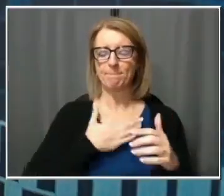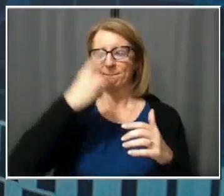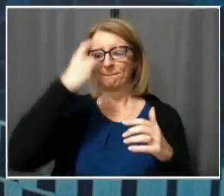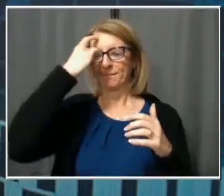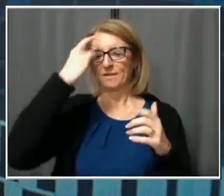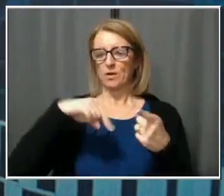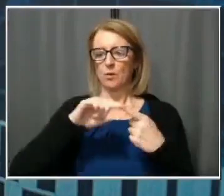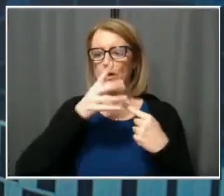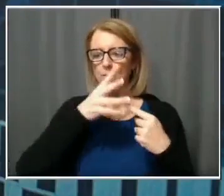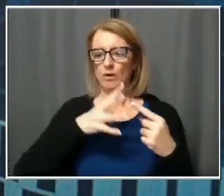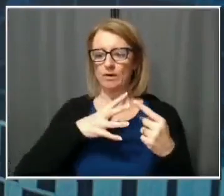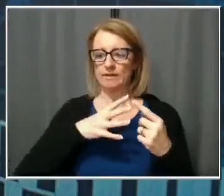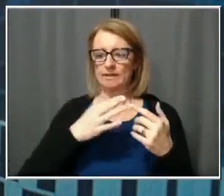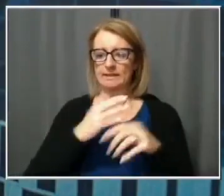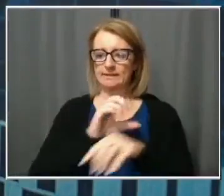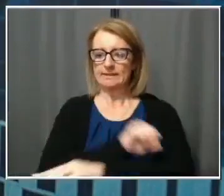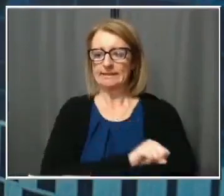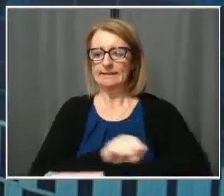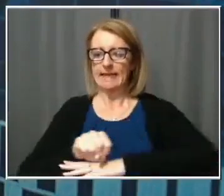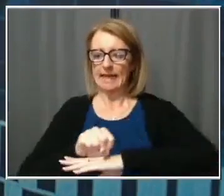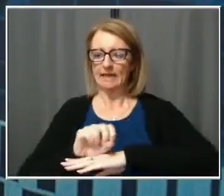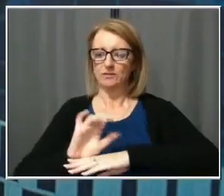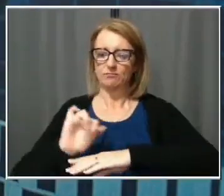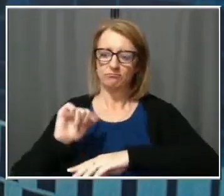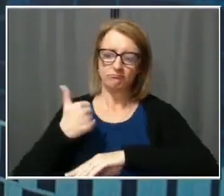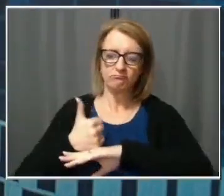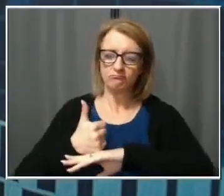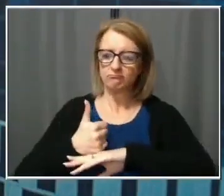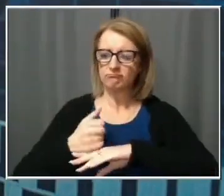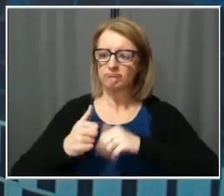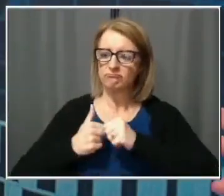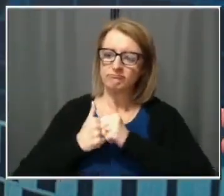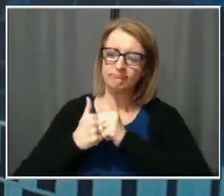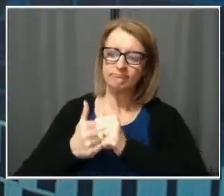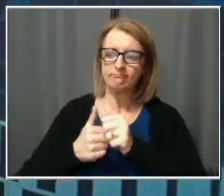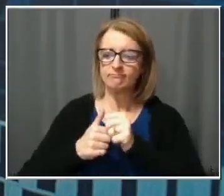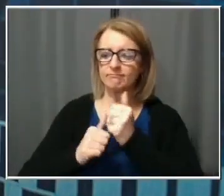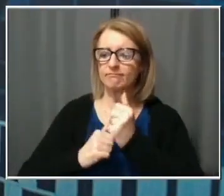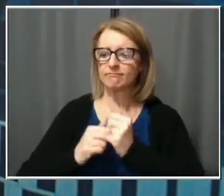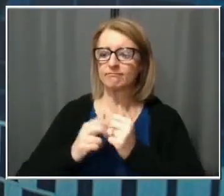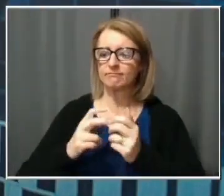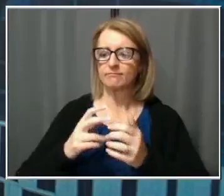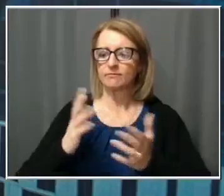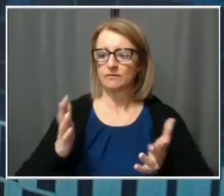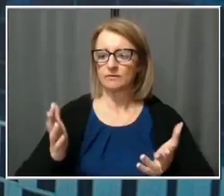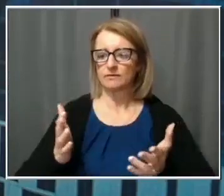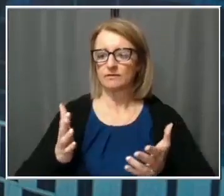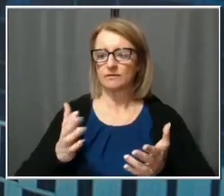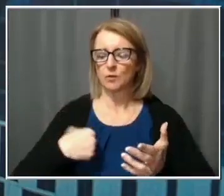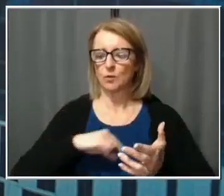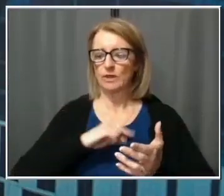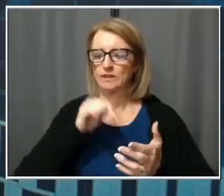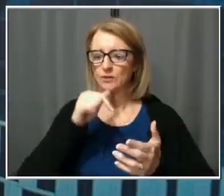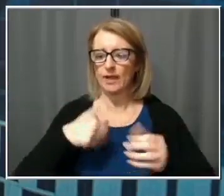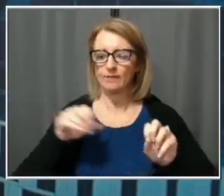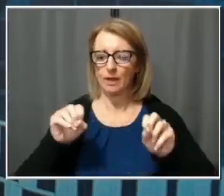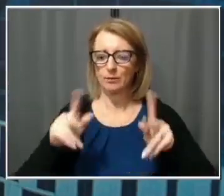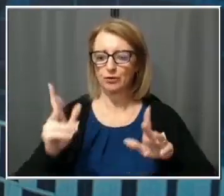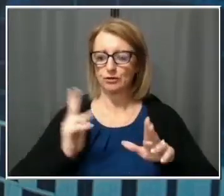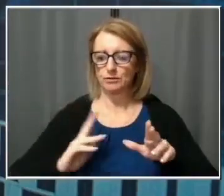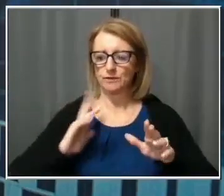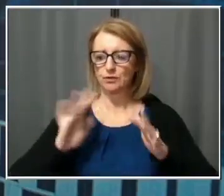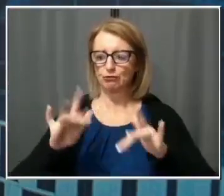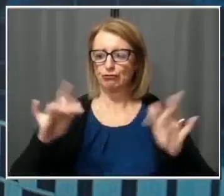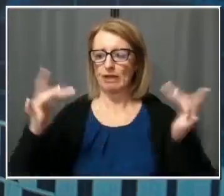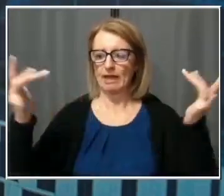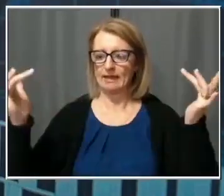are given a stage, they're able to rise up into it. And before, we were not given the platform, and therefore we did not have the opportunity to shine.